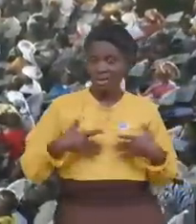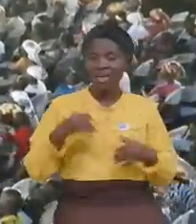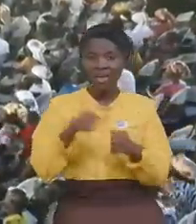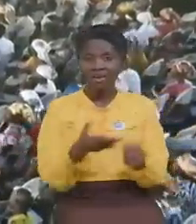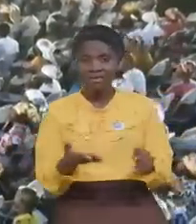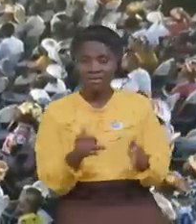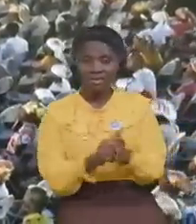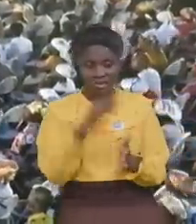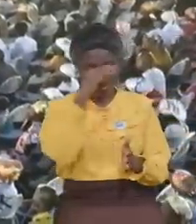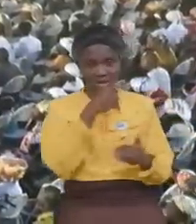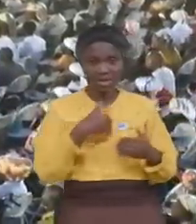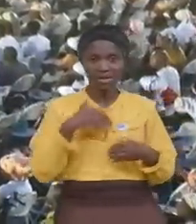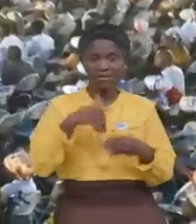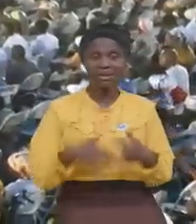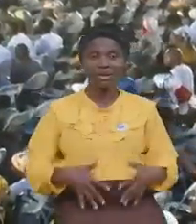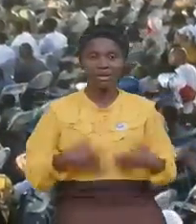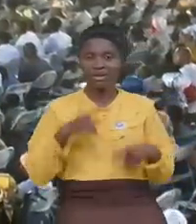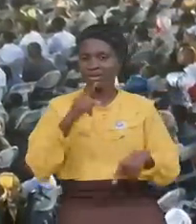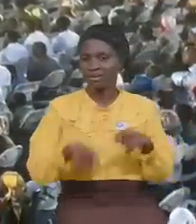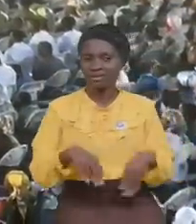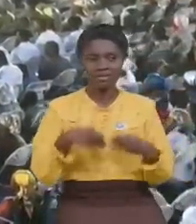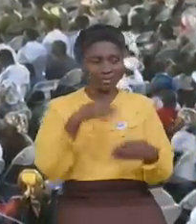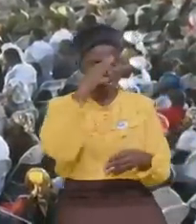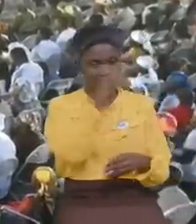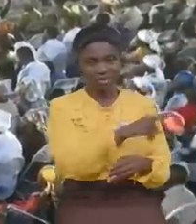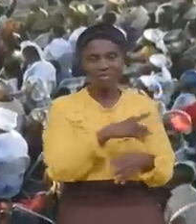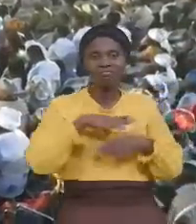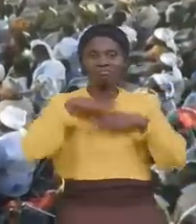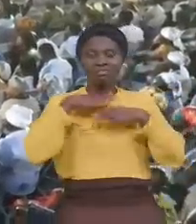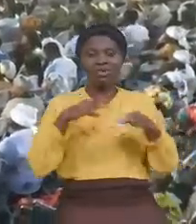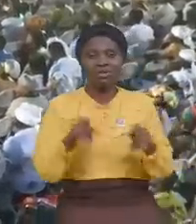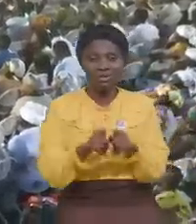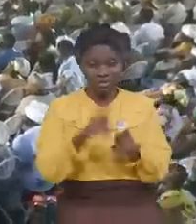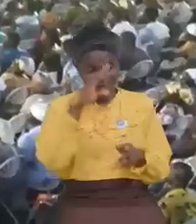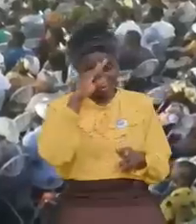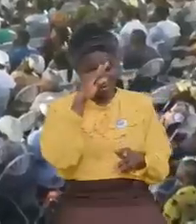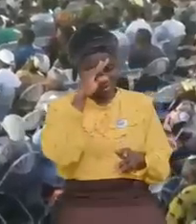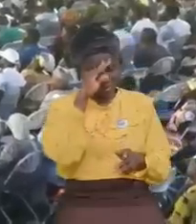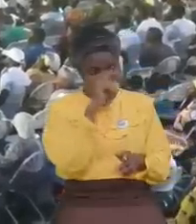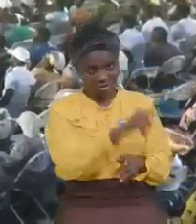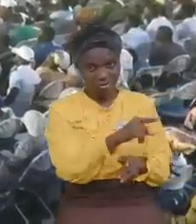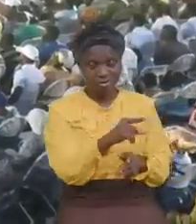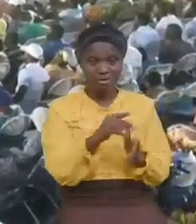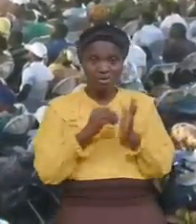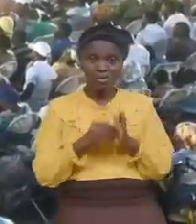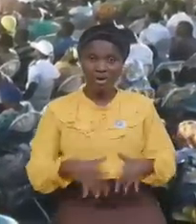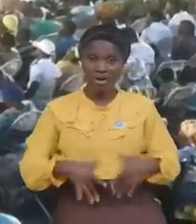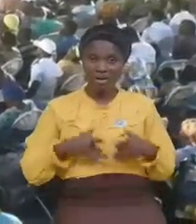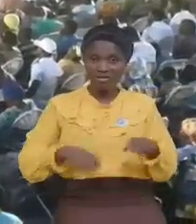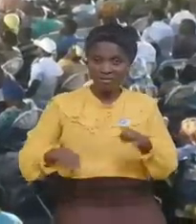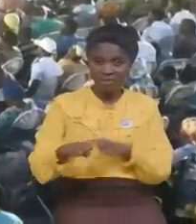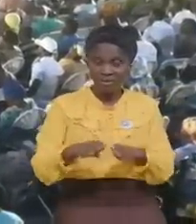life did not give him satisfaction. Even his own life, his character, his behavior, and his stature,